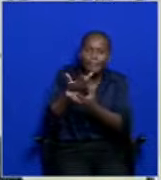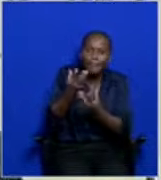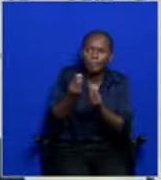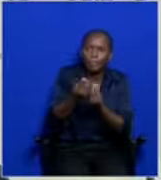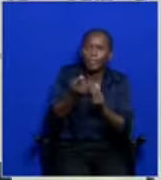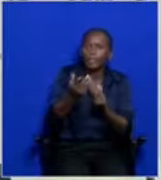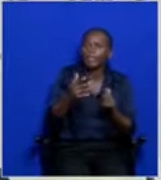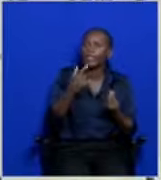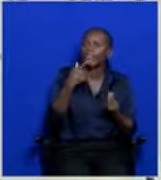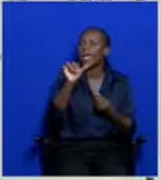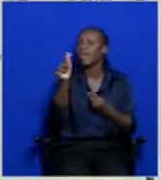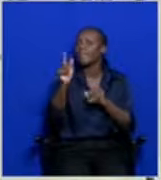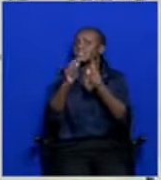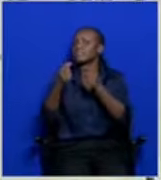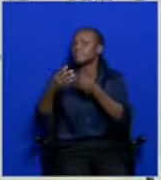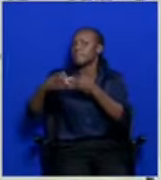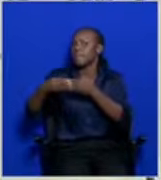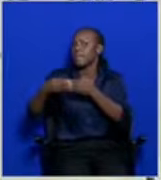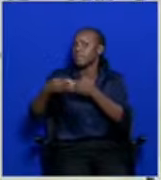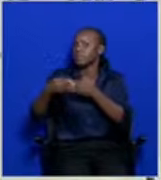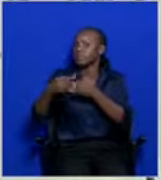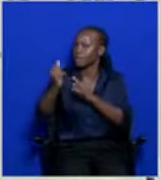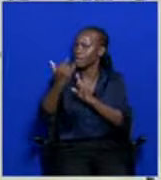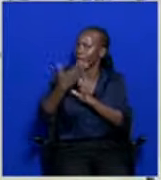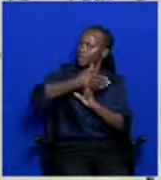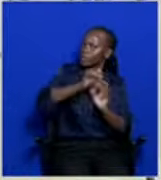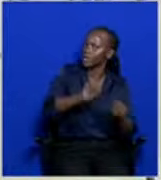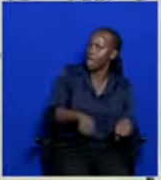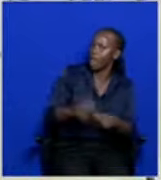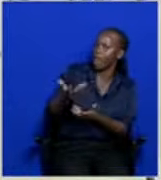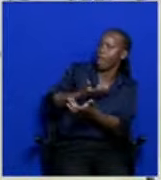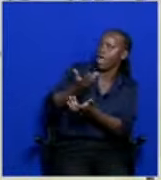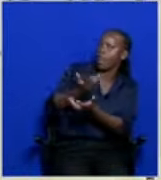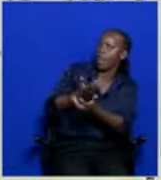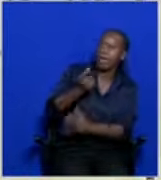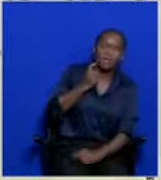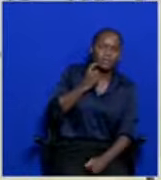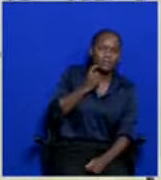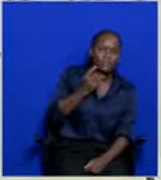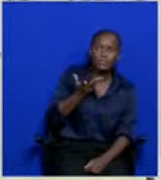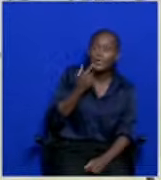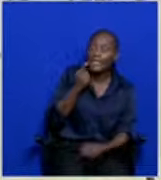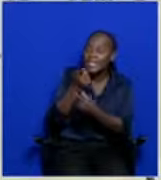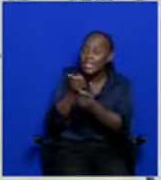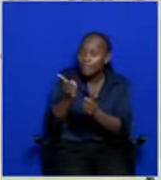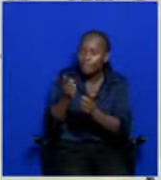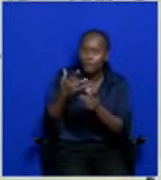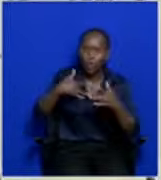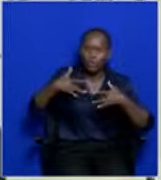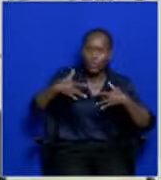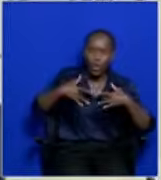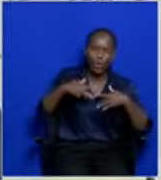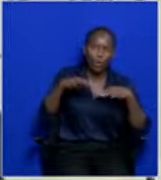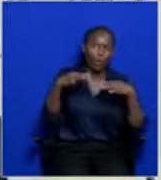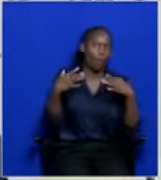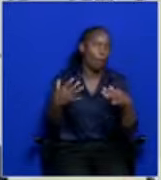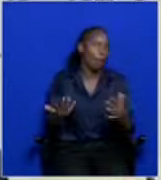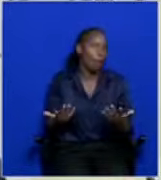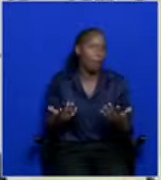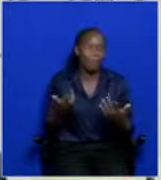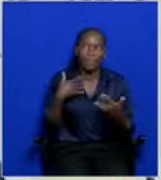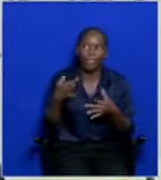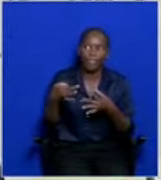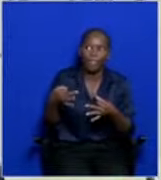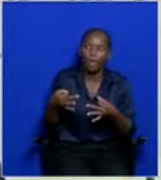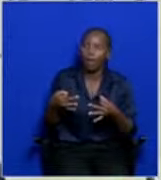they engage us. So if they were having concern or delays, I mean,